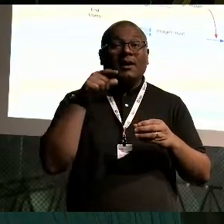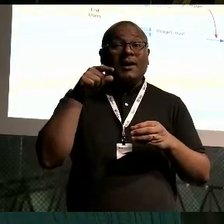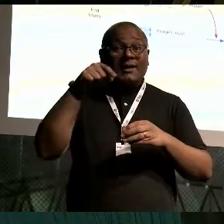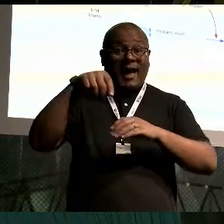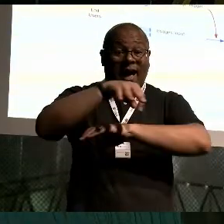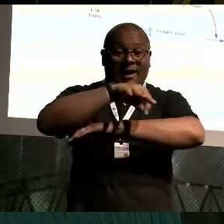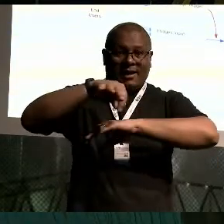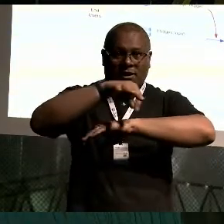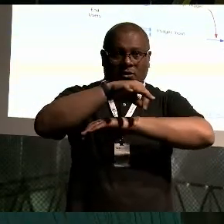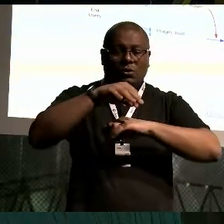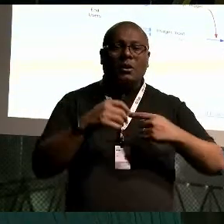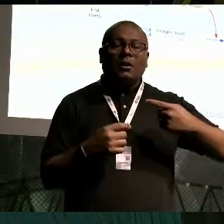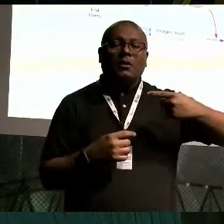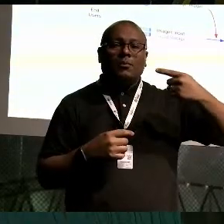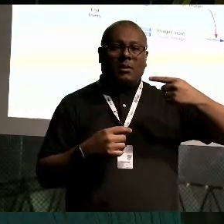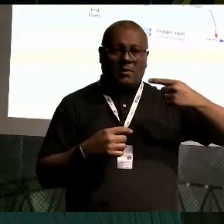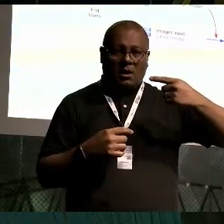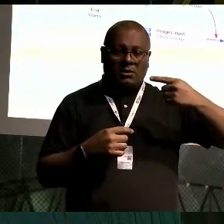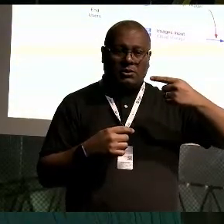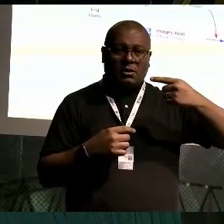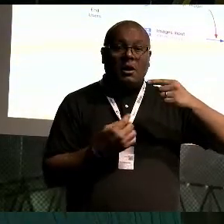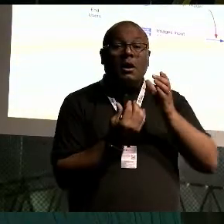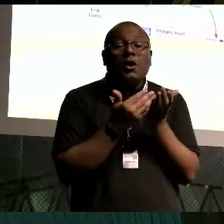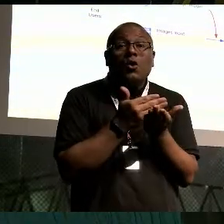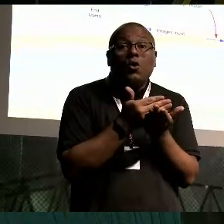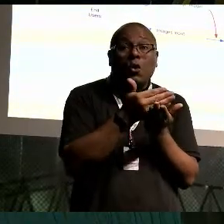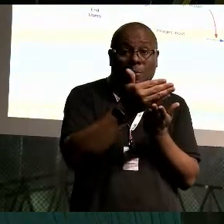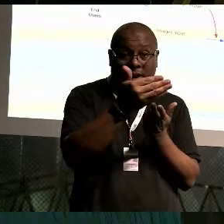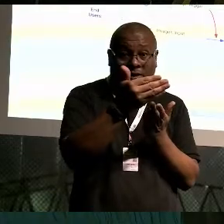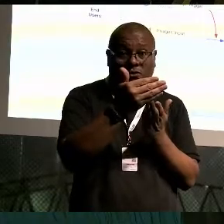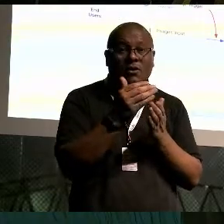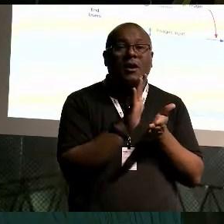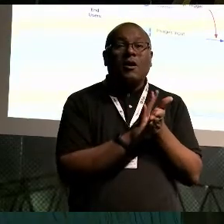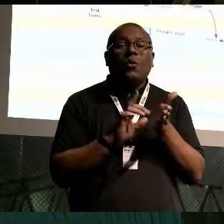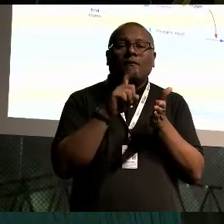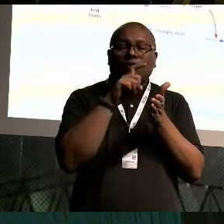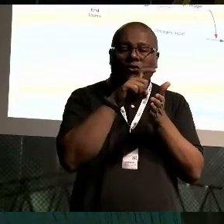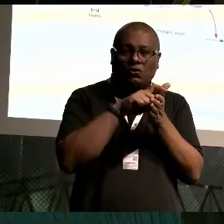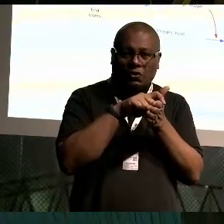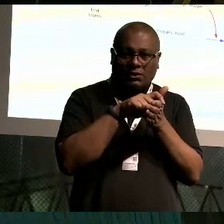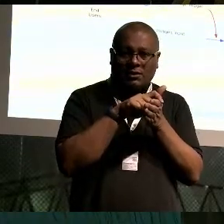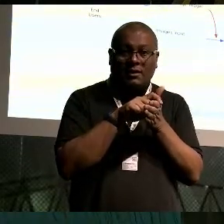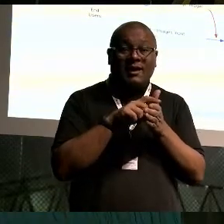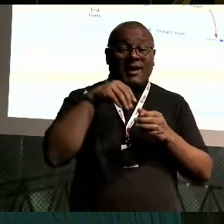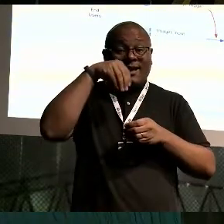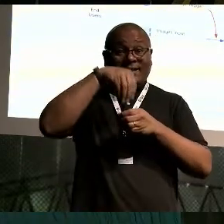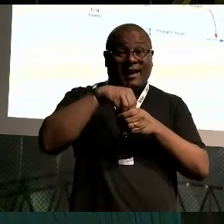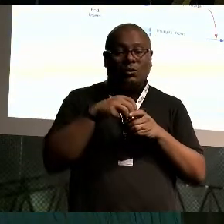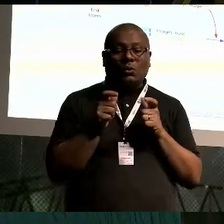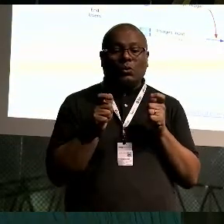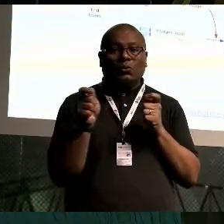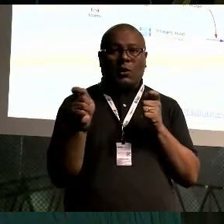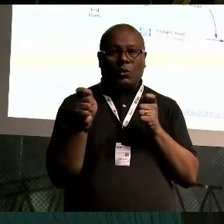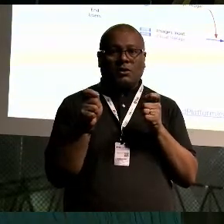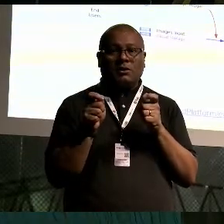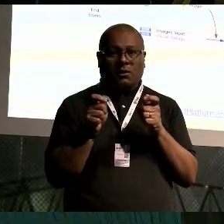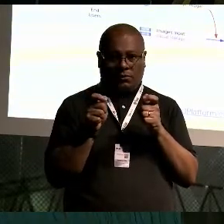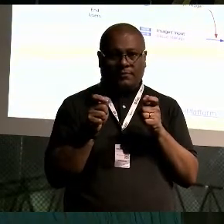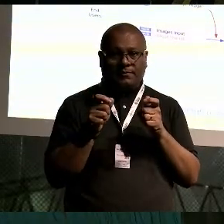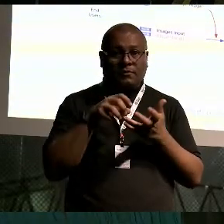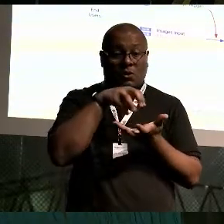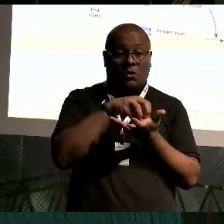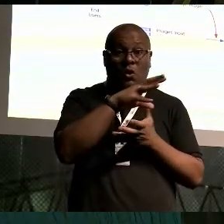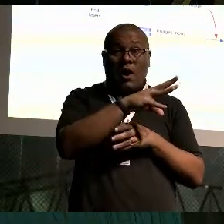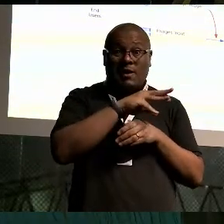architecture, first I put these services, these functions, into an orchestration. And the reason for this is